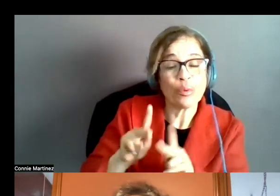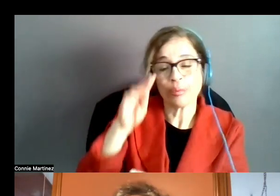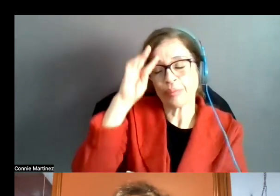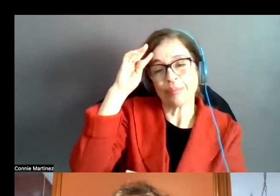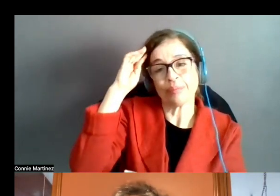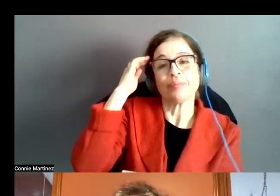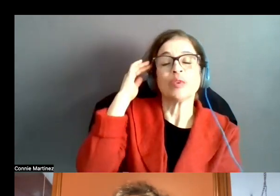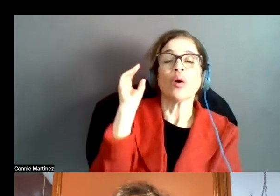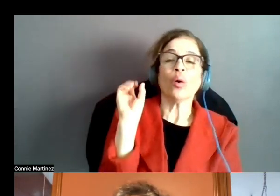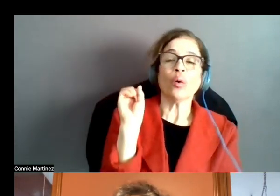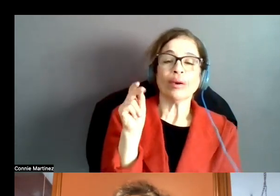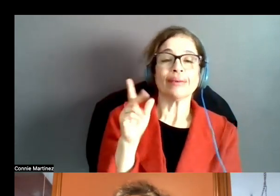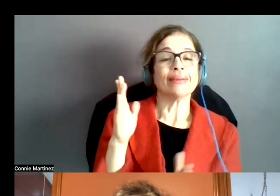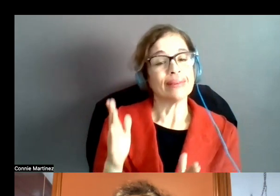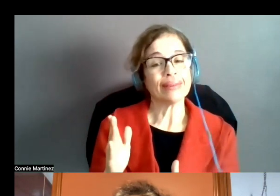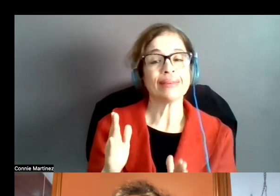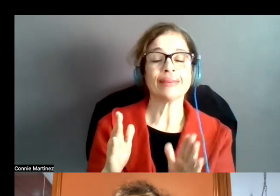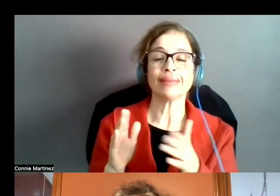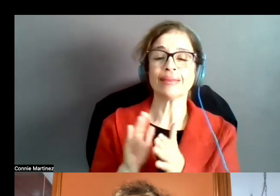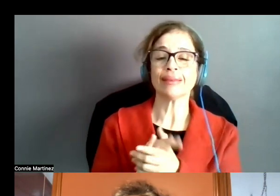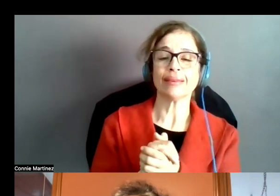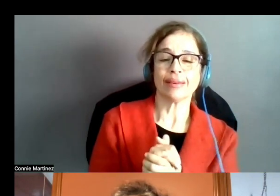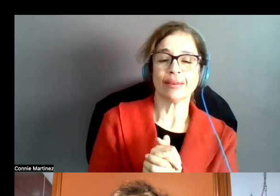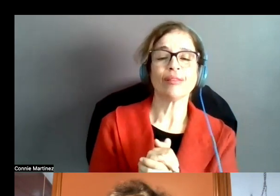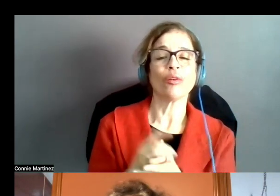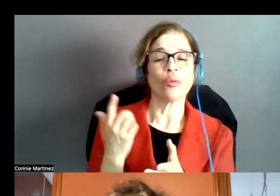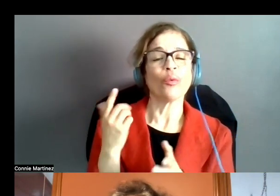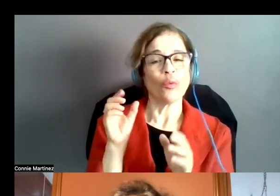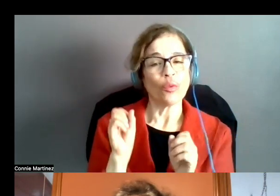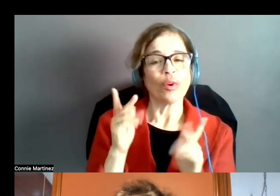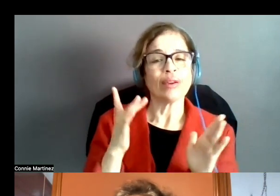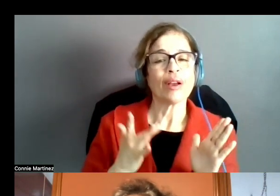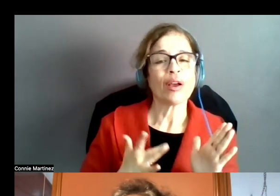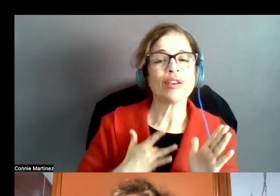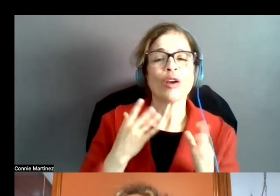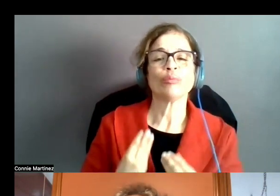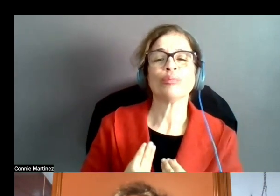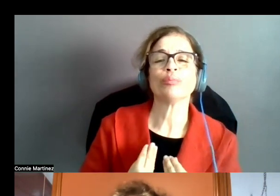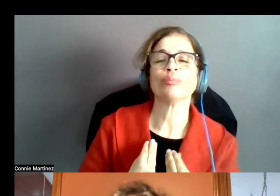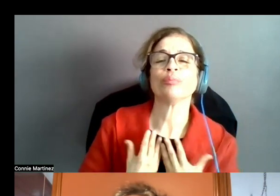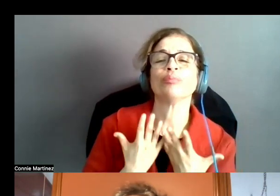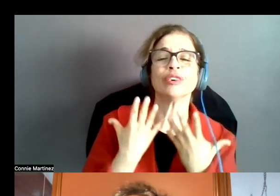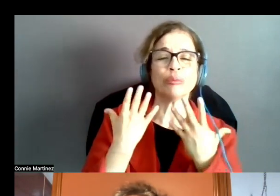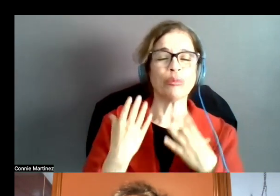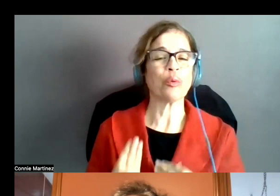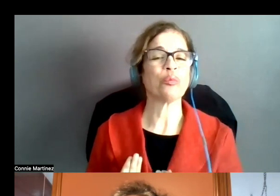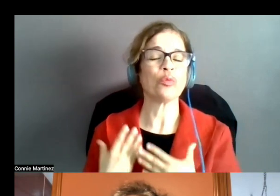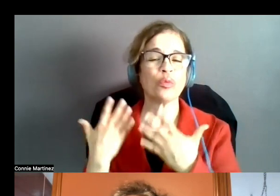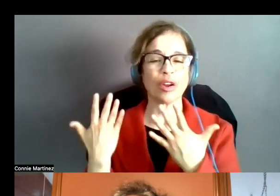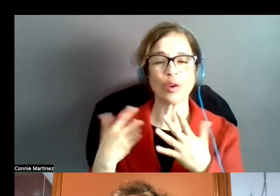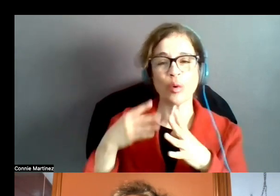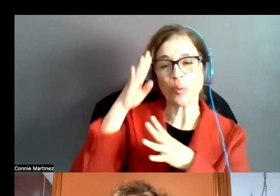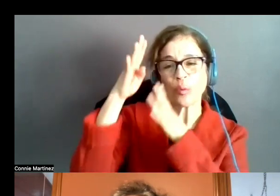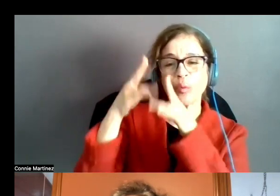Oh, okay. So yeah, in our blurb, we showcase a few of the inspirations. So basically, we